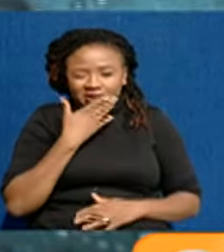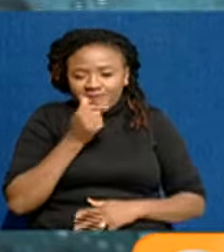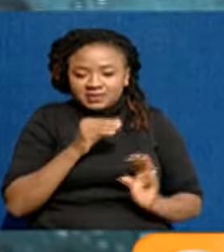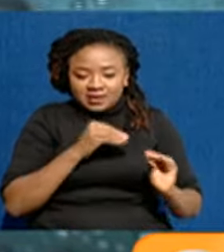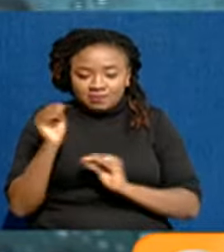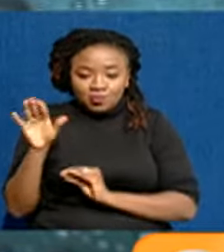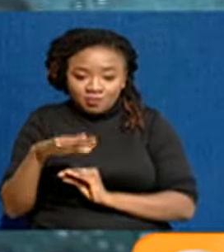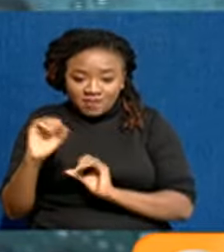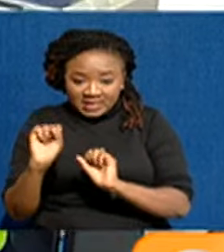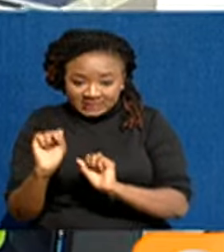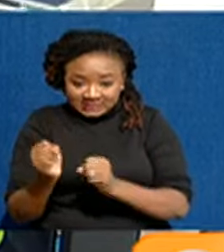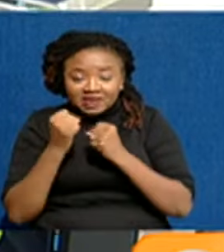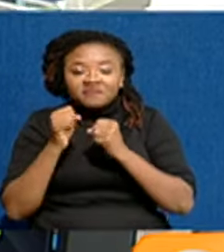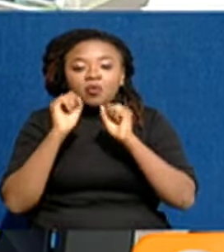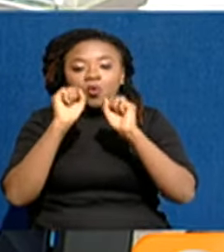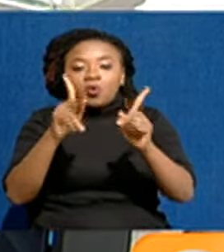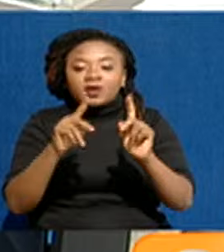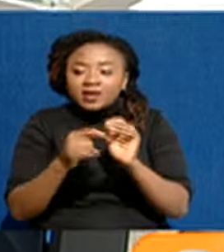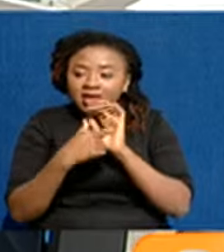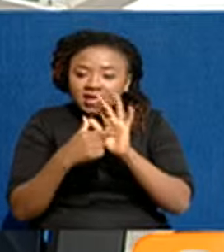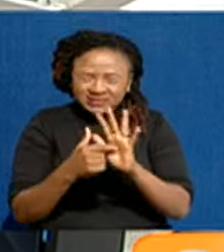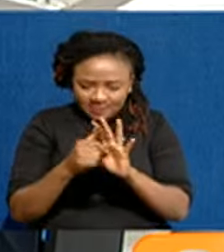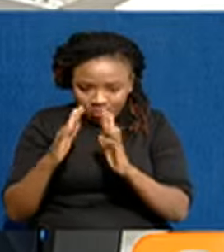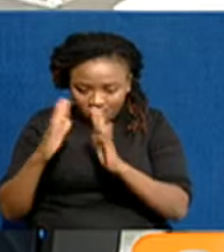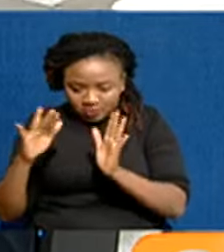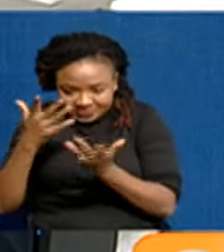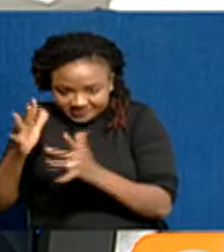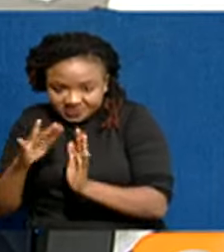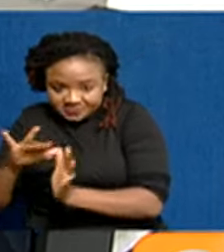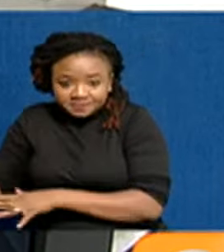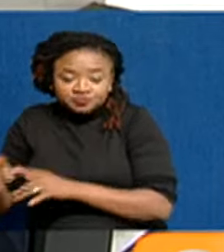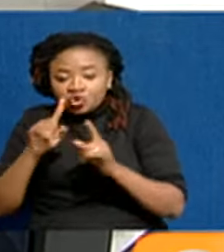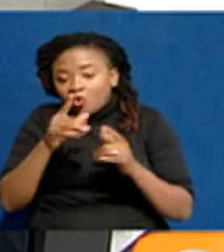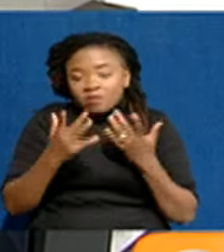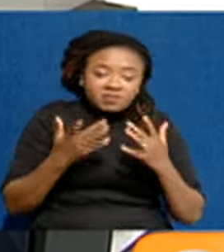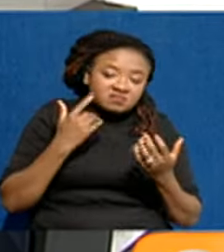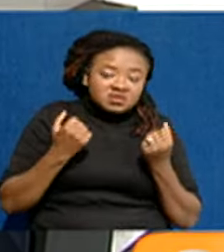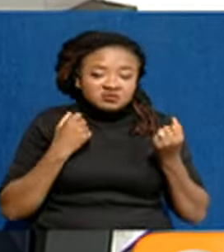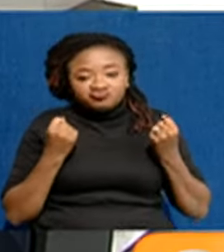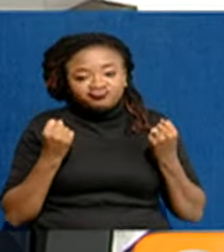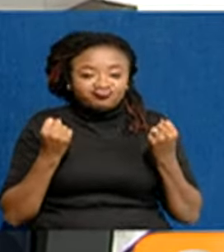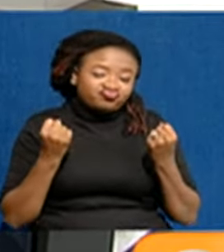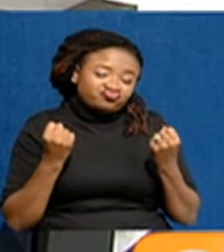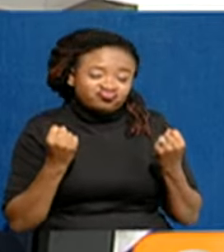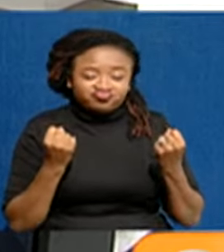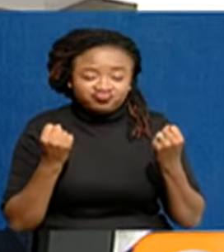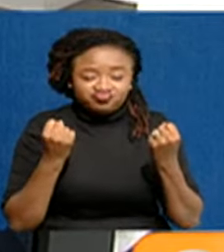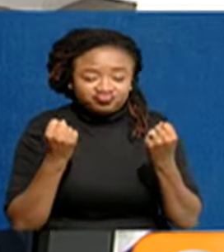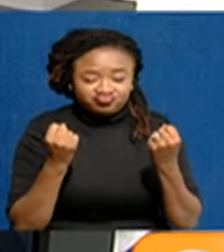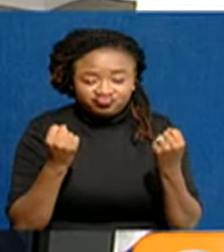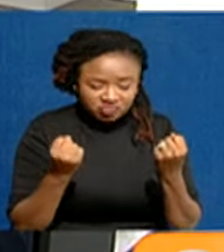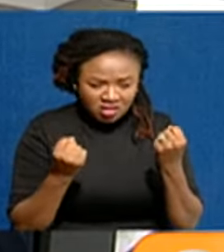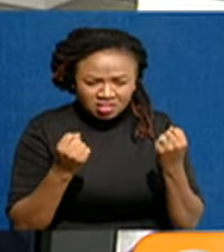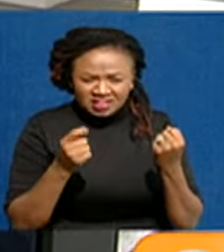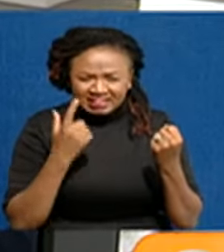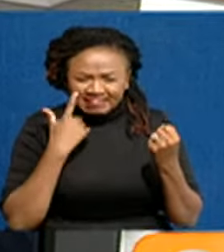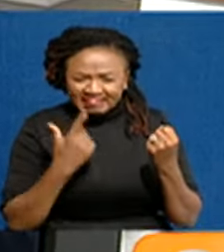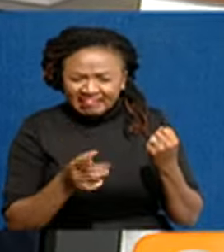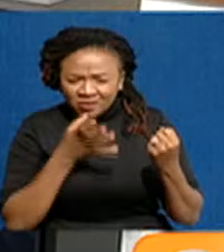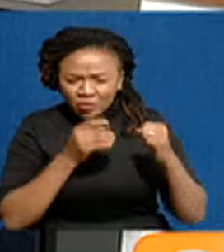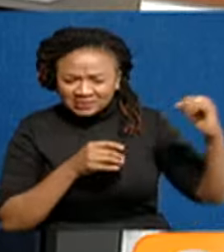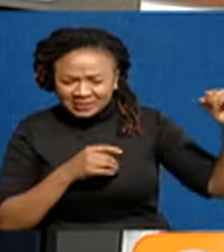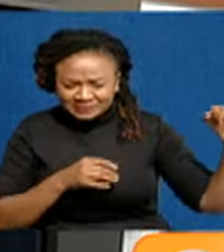Okay. Yeah. And assuming you're on the road now, that is the household level. So you're on the road, you're either driving or you're in a PSV and there's heavy rains. What do you do? Do you stop? Do